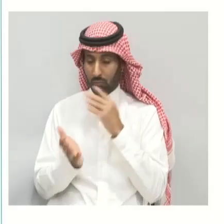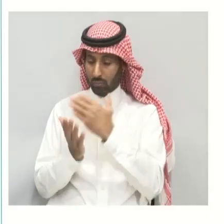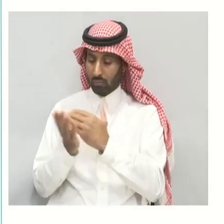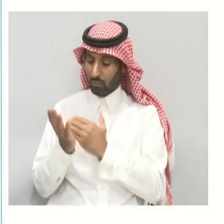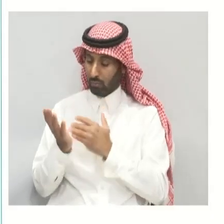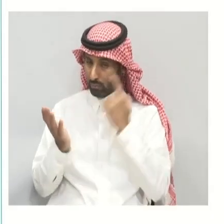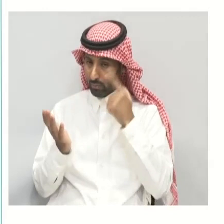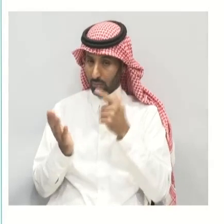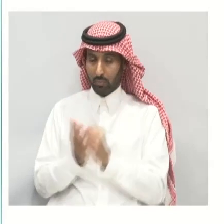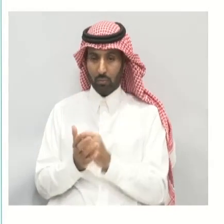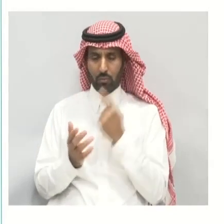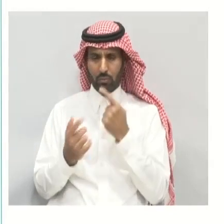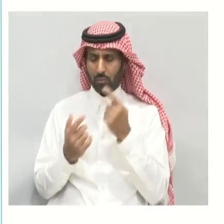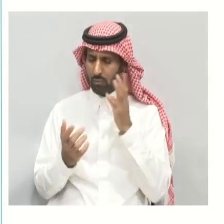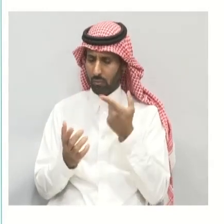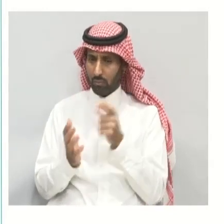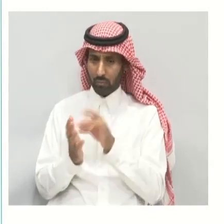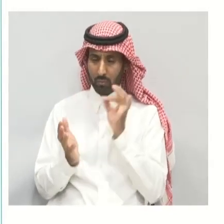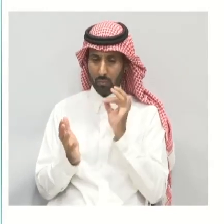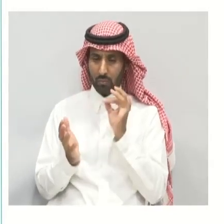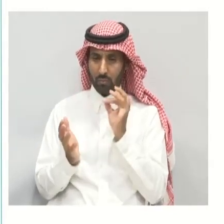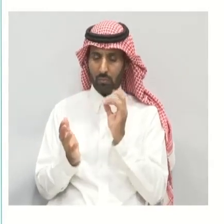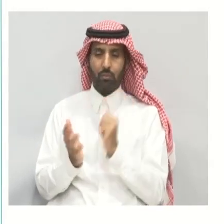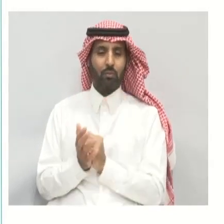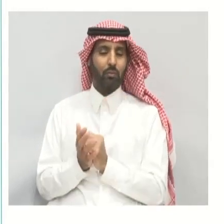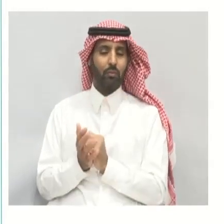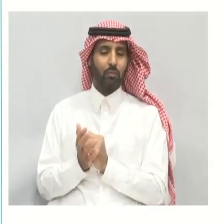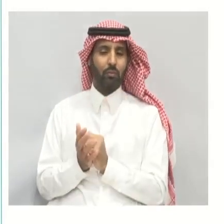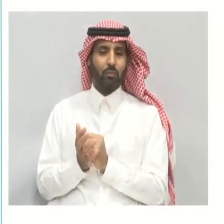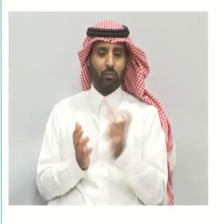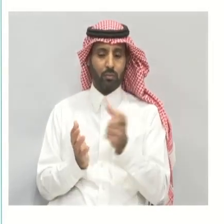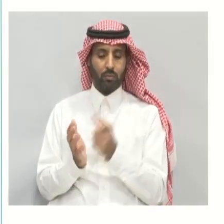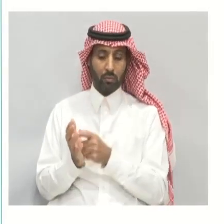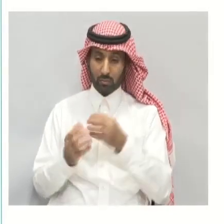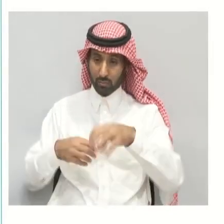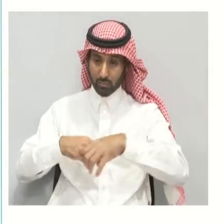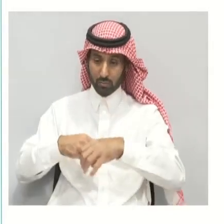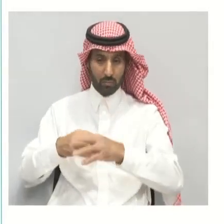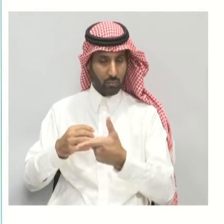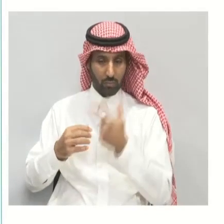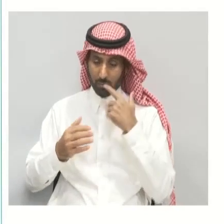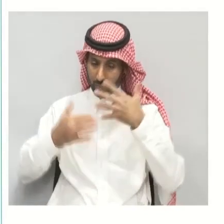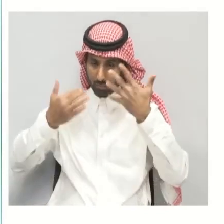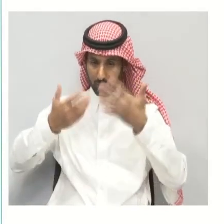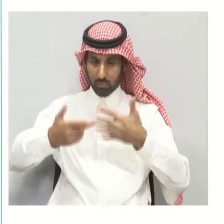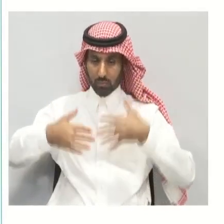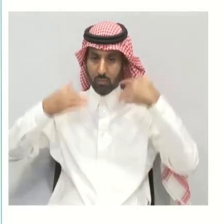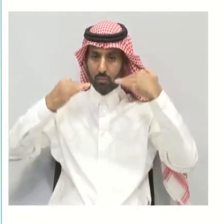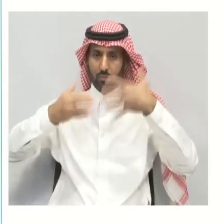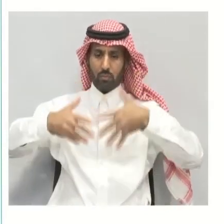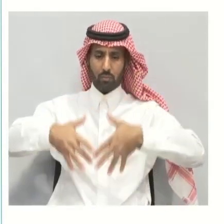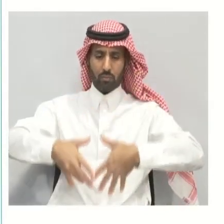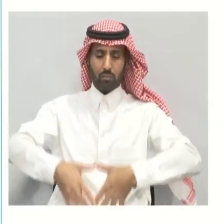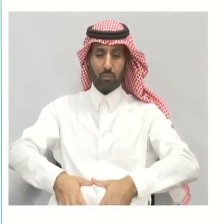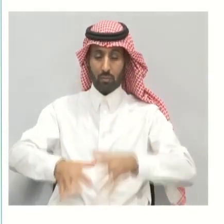and we find or we try to find the word near in this text. So for example, in the first